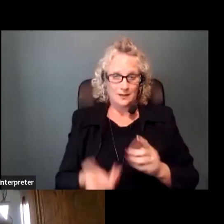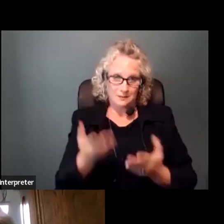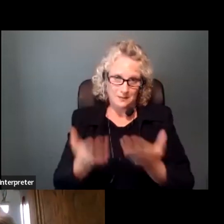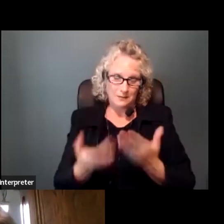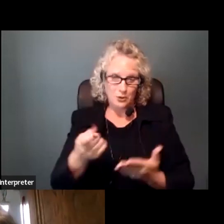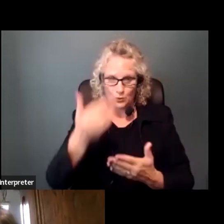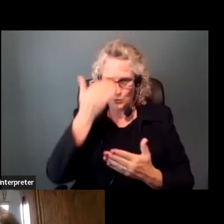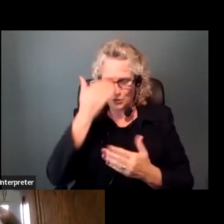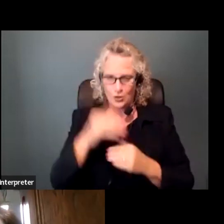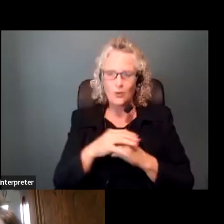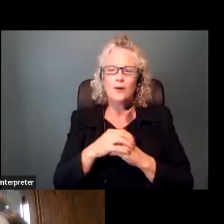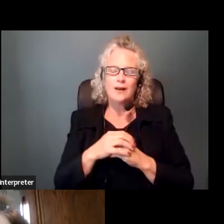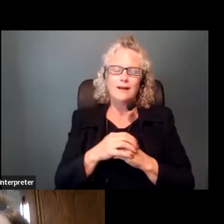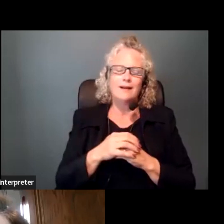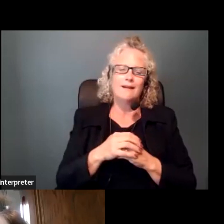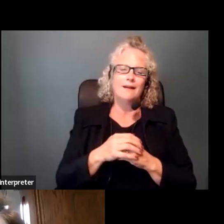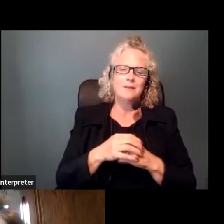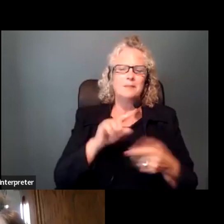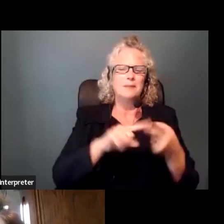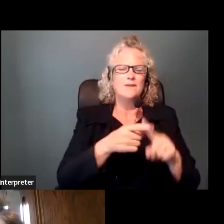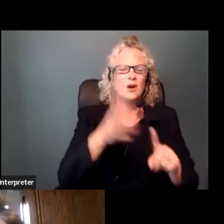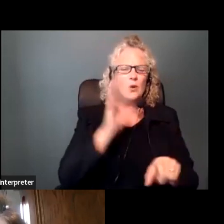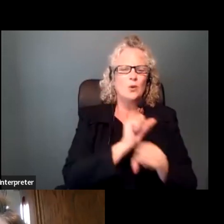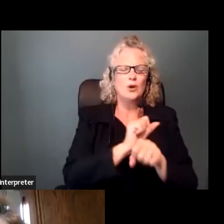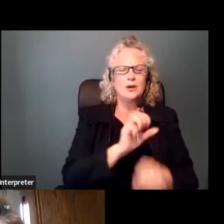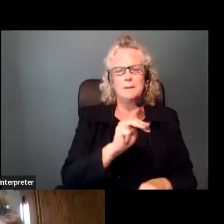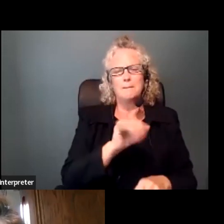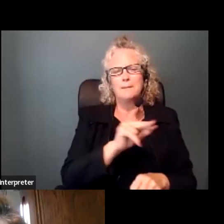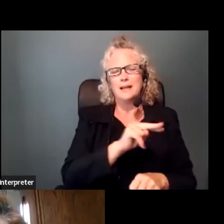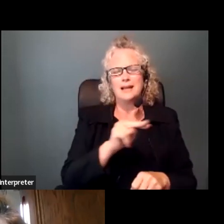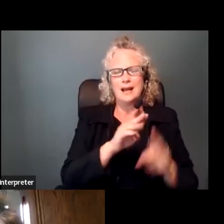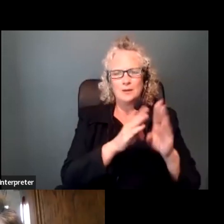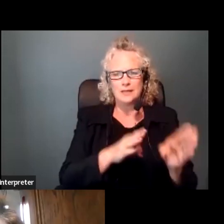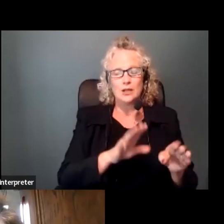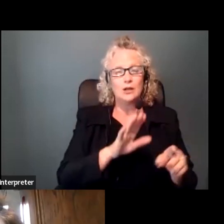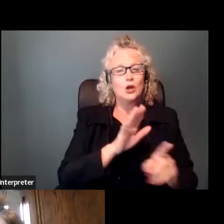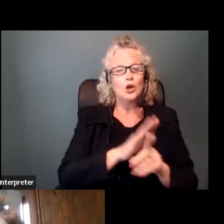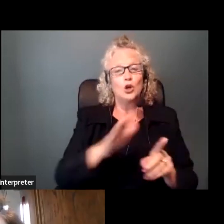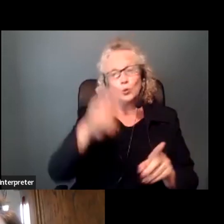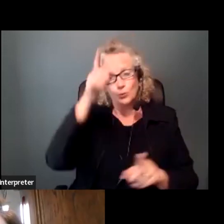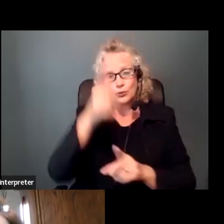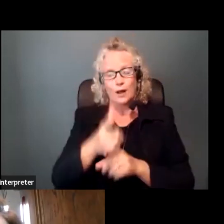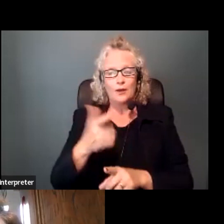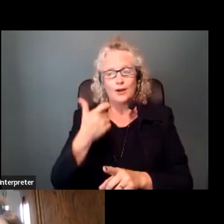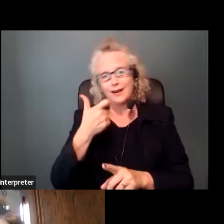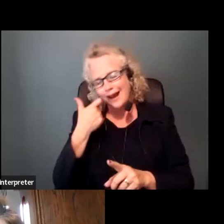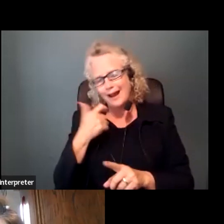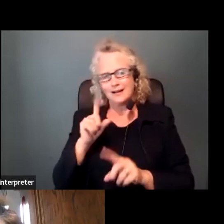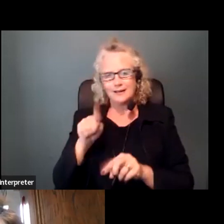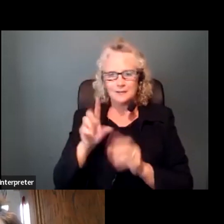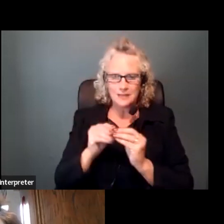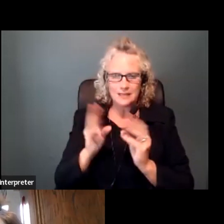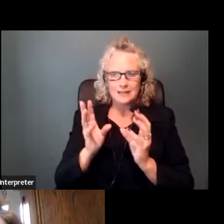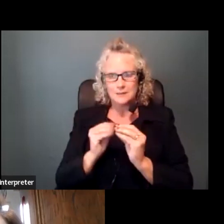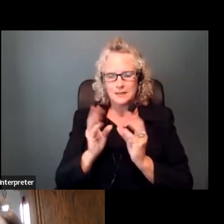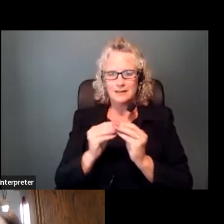used to work at Minnesota Housing. And her brother was an addict and went to a lot of meetings and had a lot of